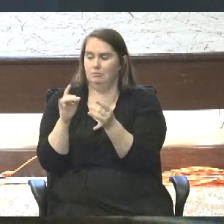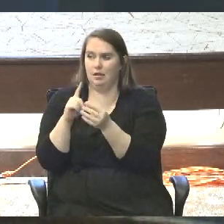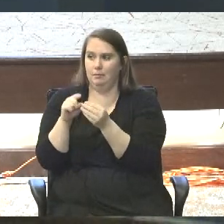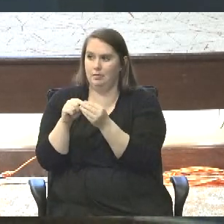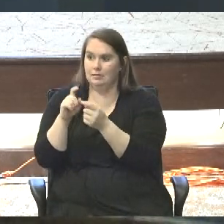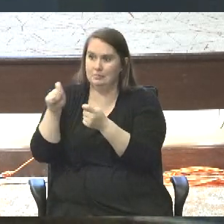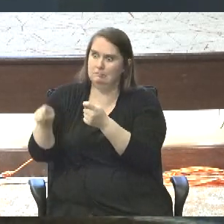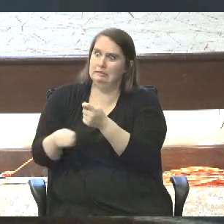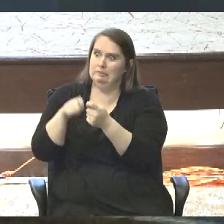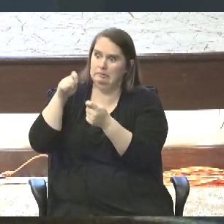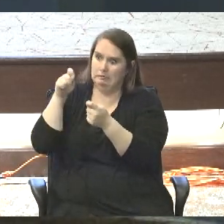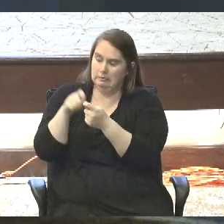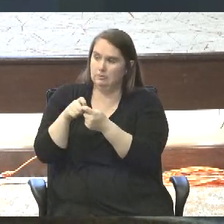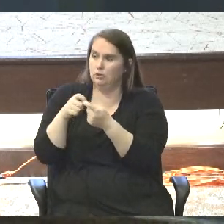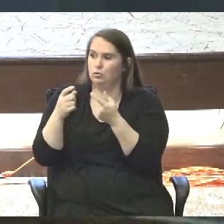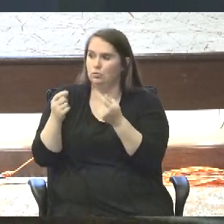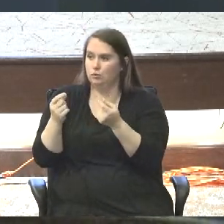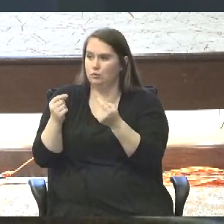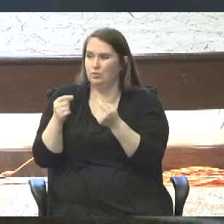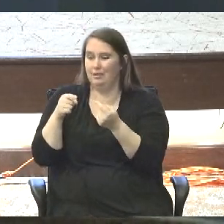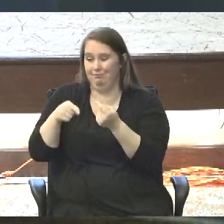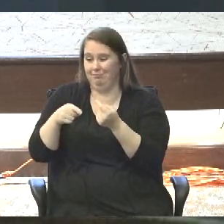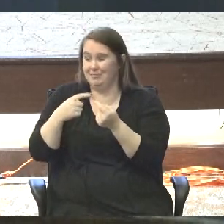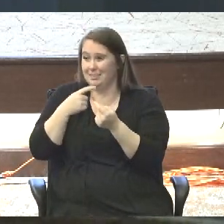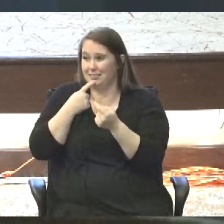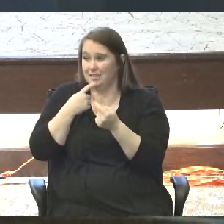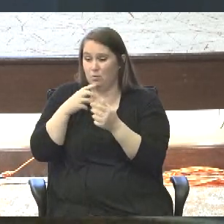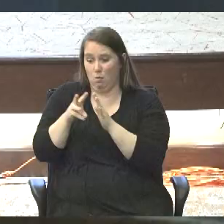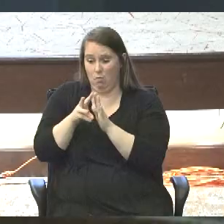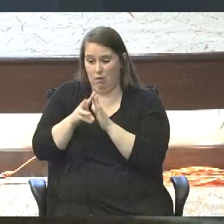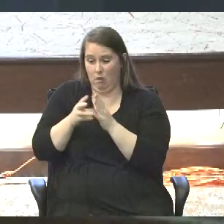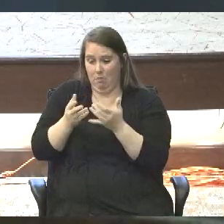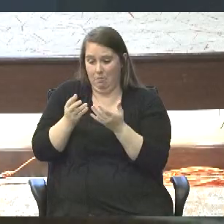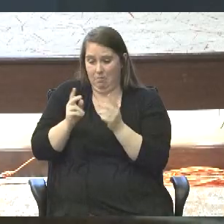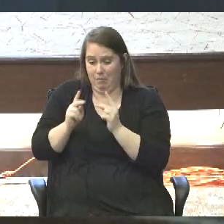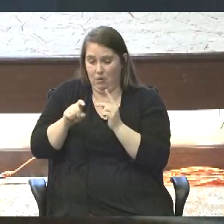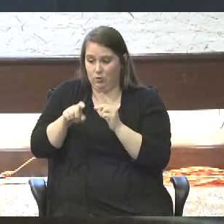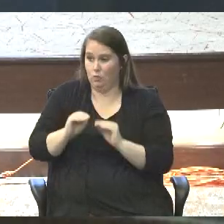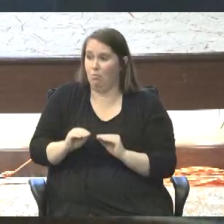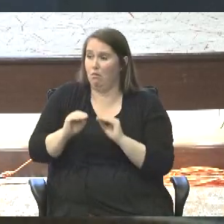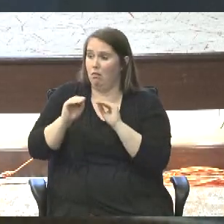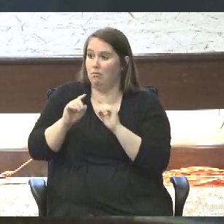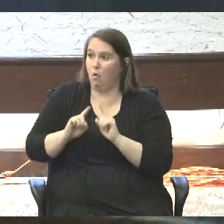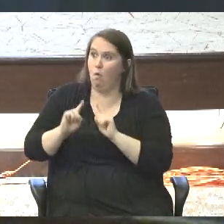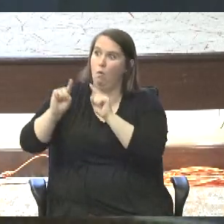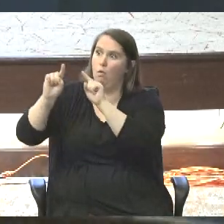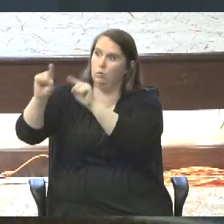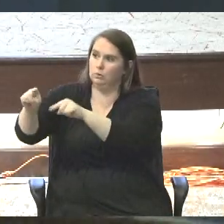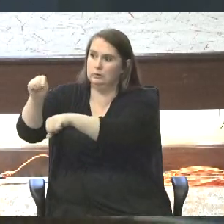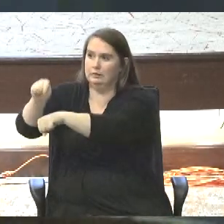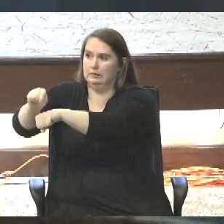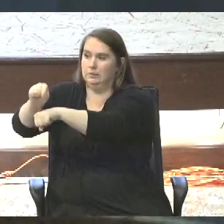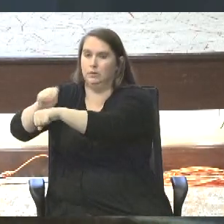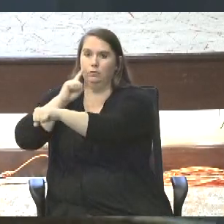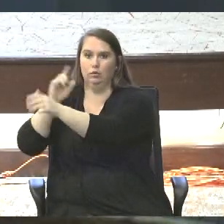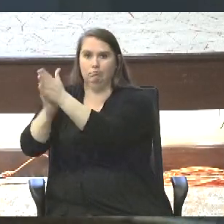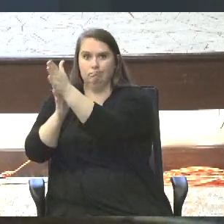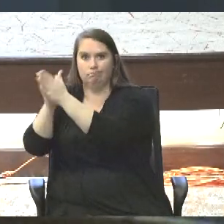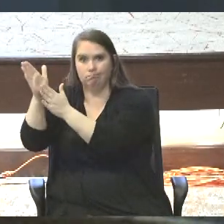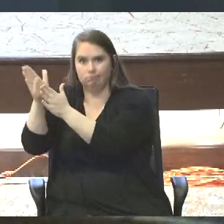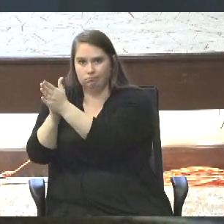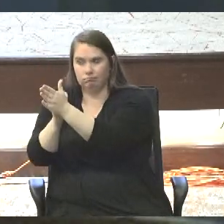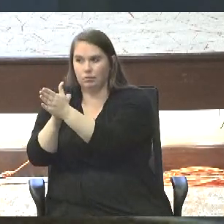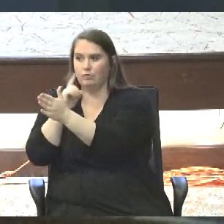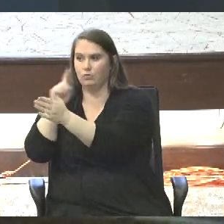had to take their kids to Temple to play in a park for handicapped and challenged